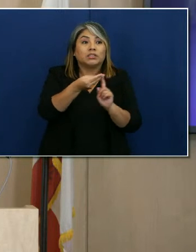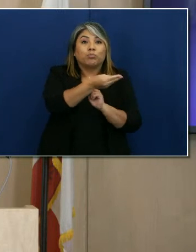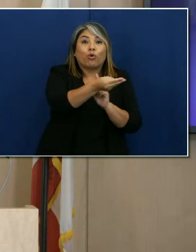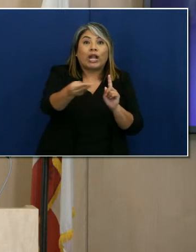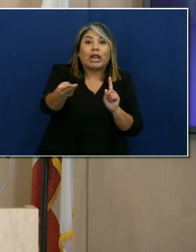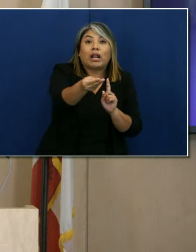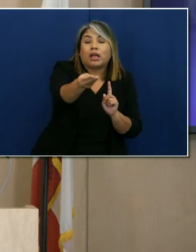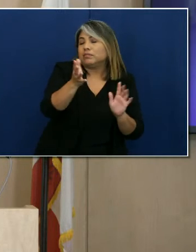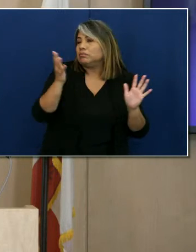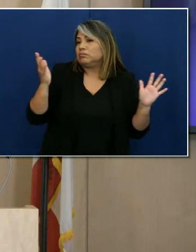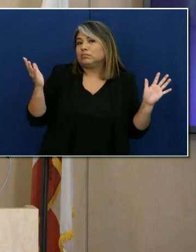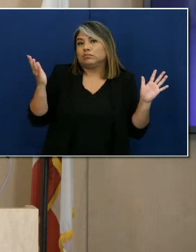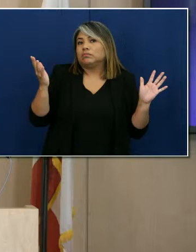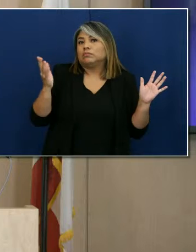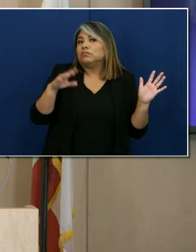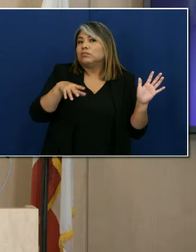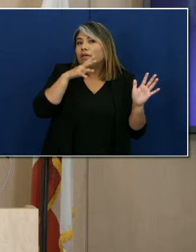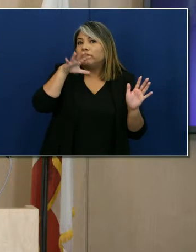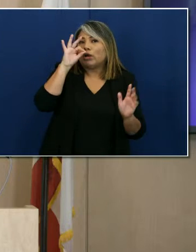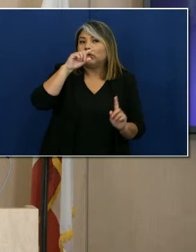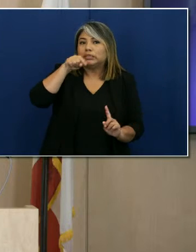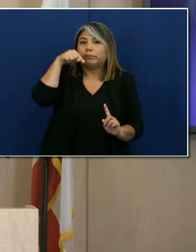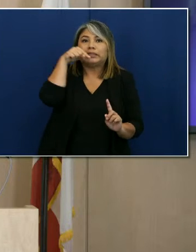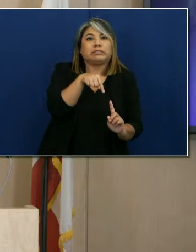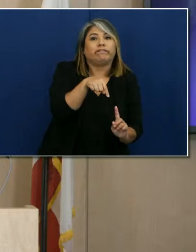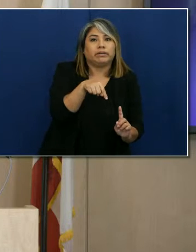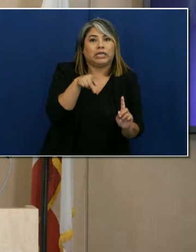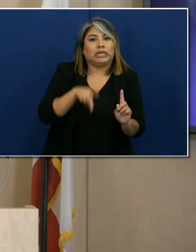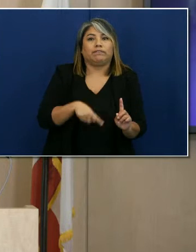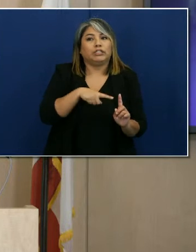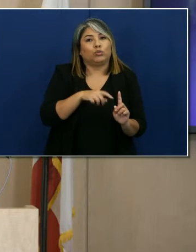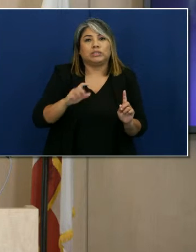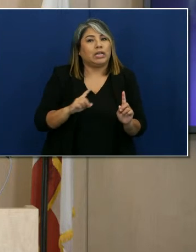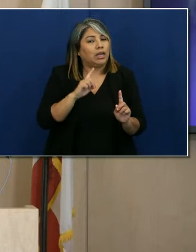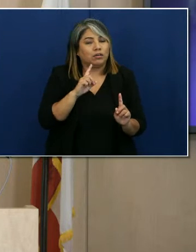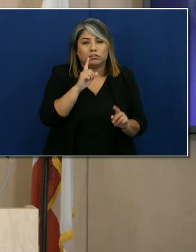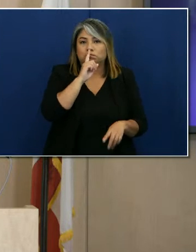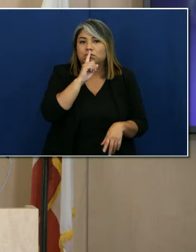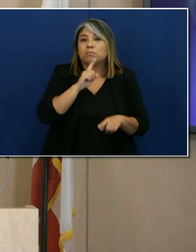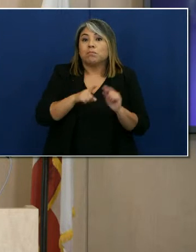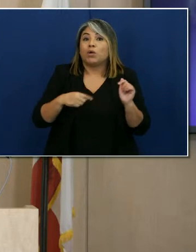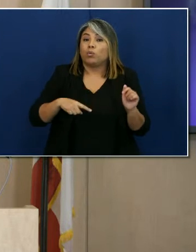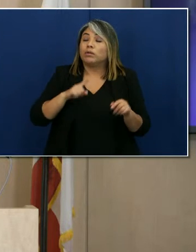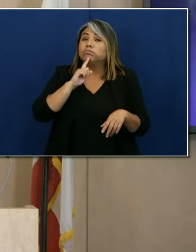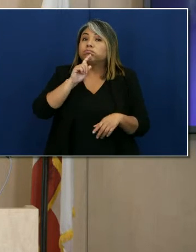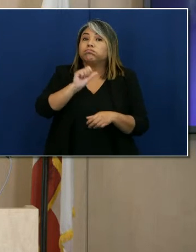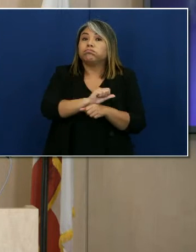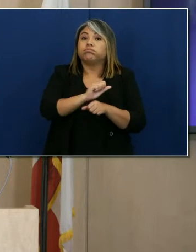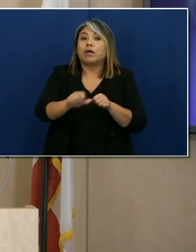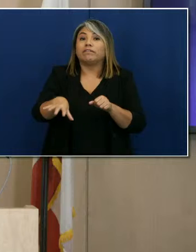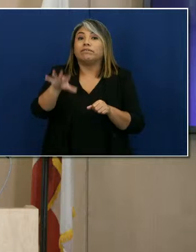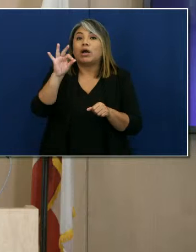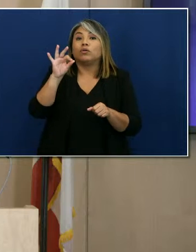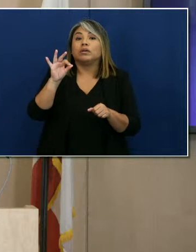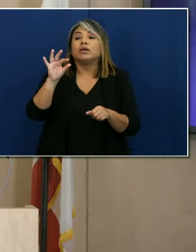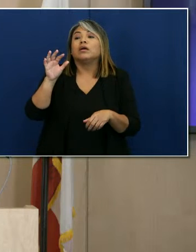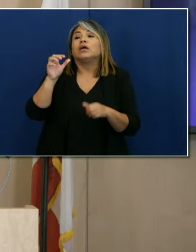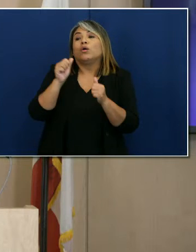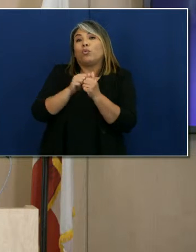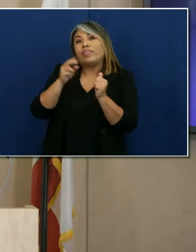haven't found a specific individual in San Diego, but we certainly have found by